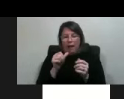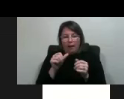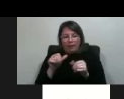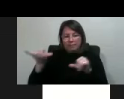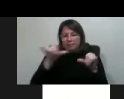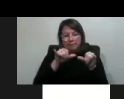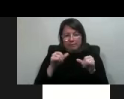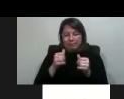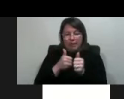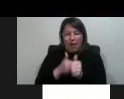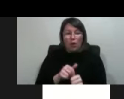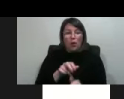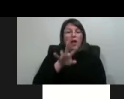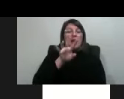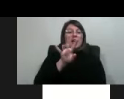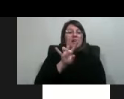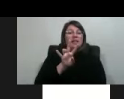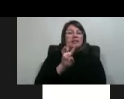6276,